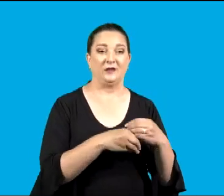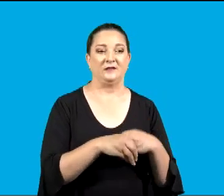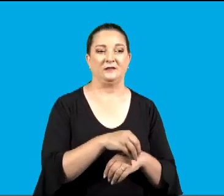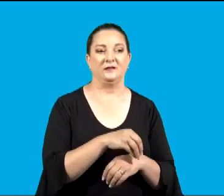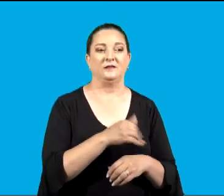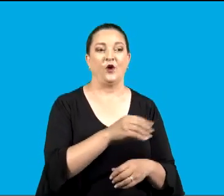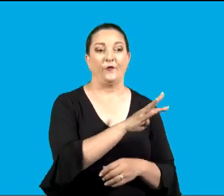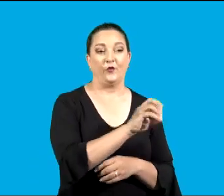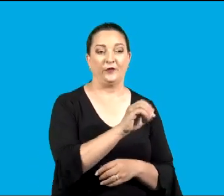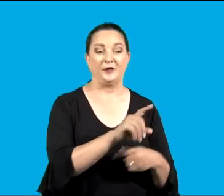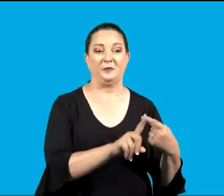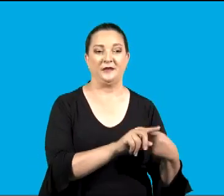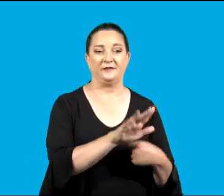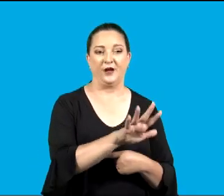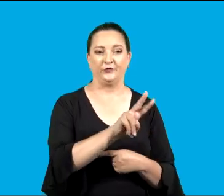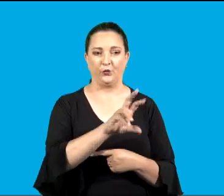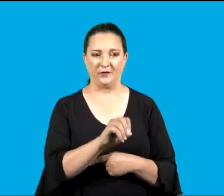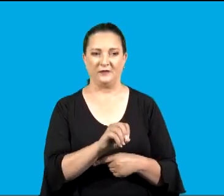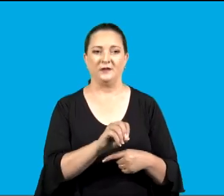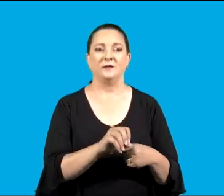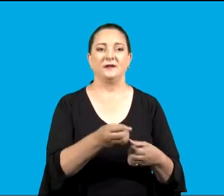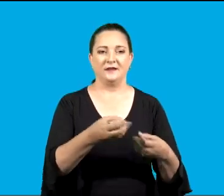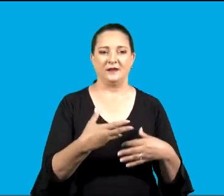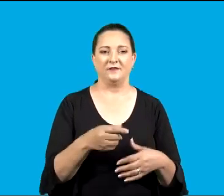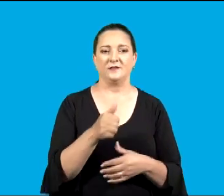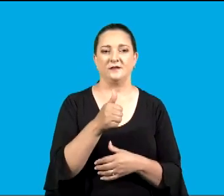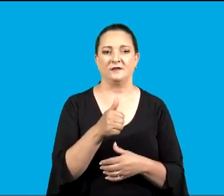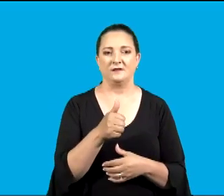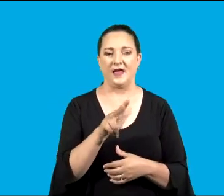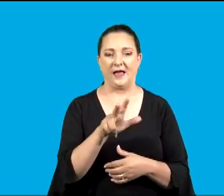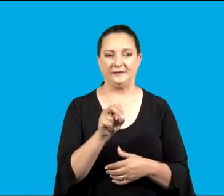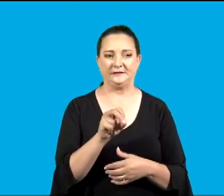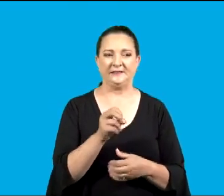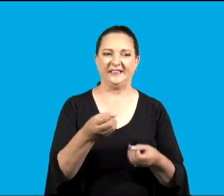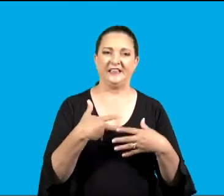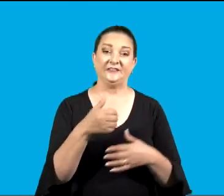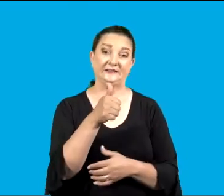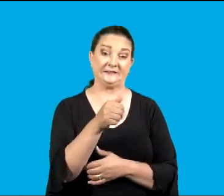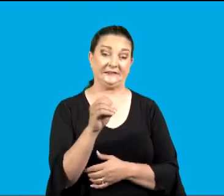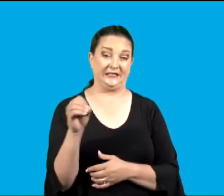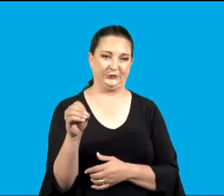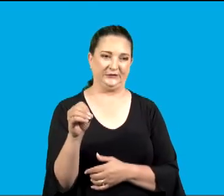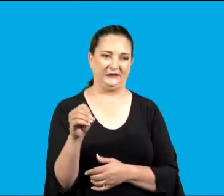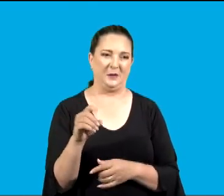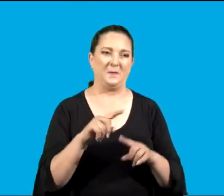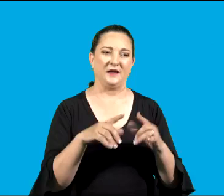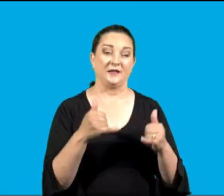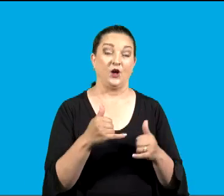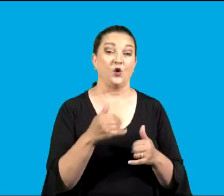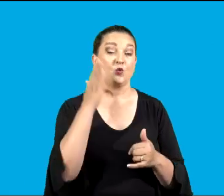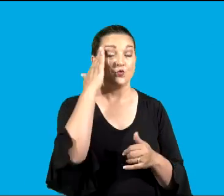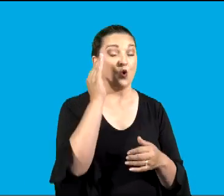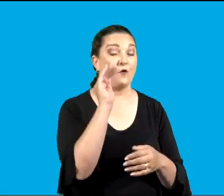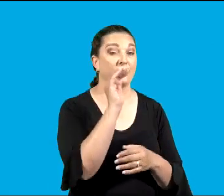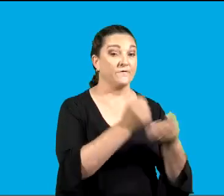that's 520, plus 80, that gives you 600. So we know that the factory will go to